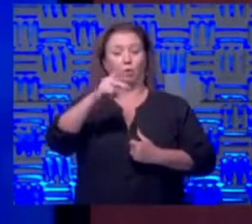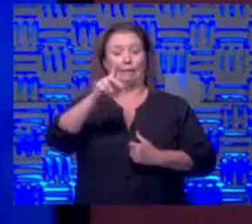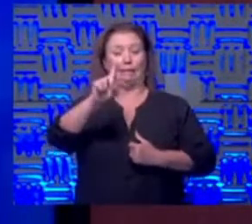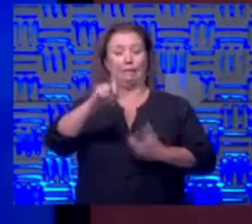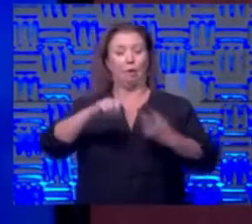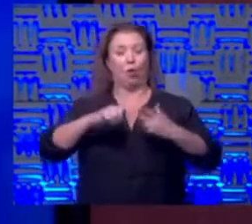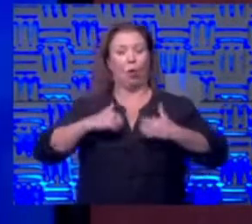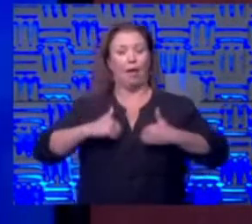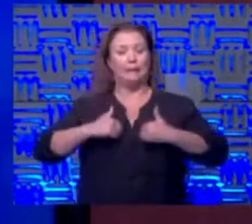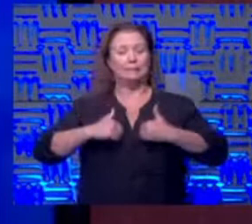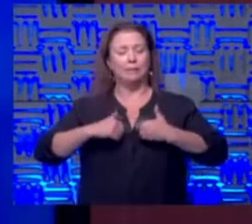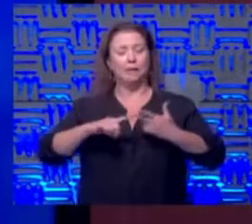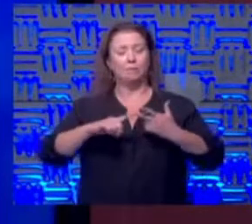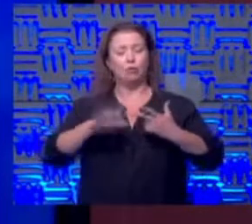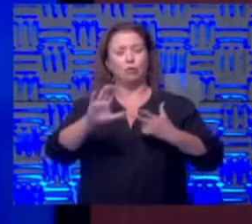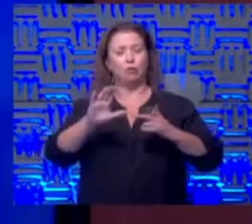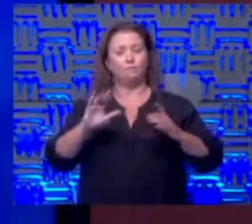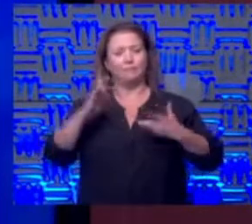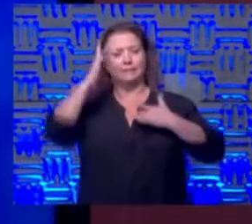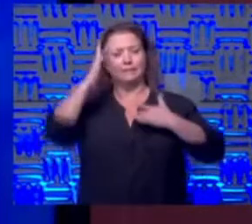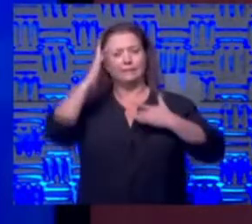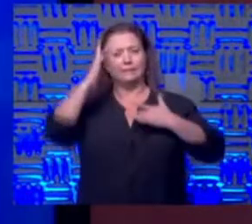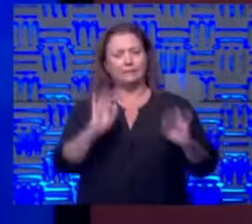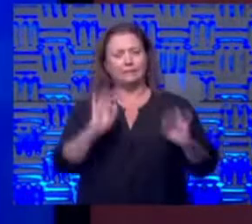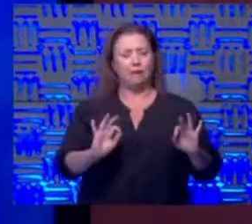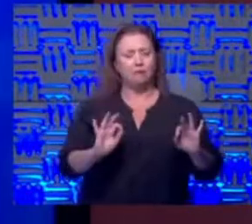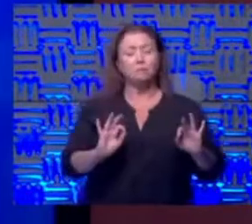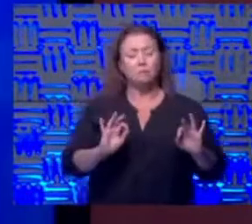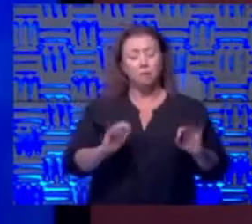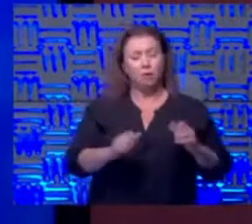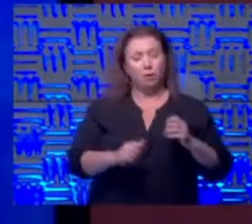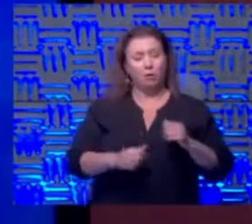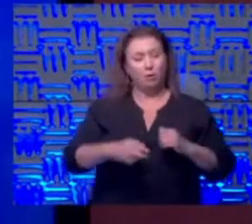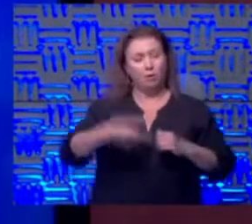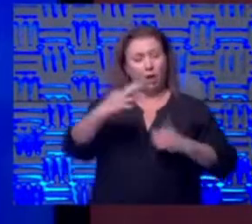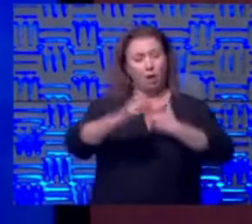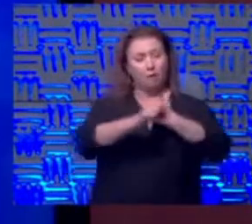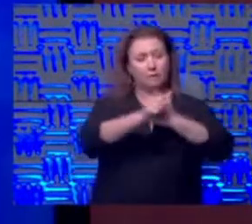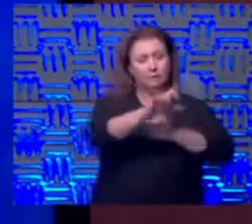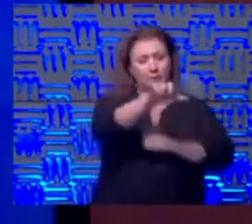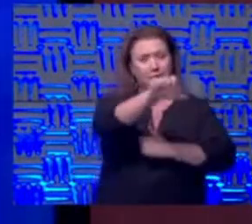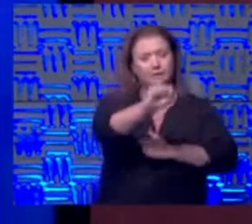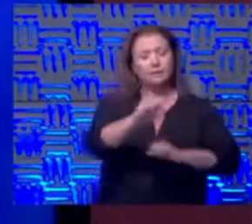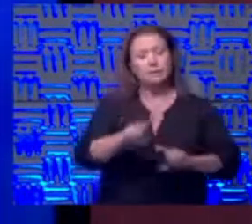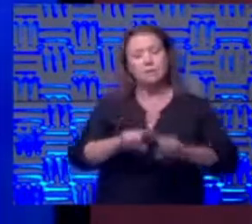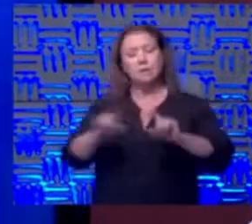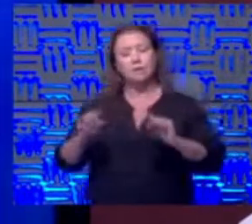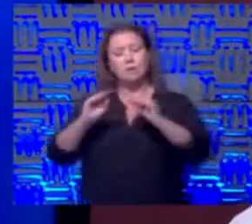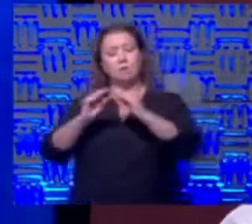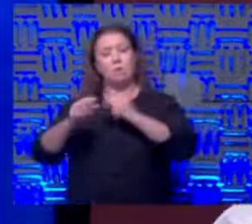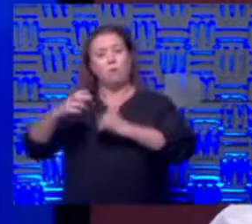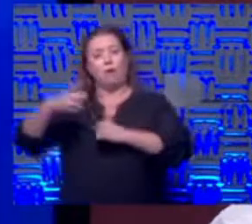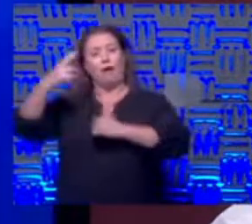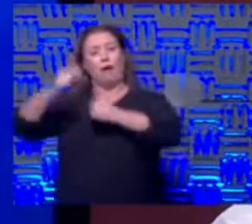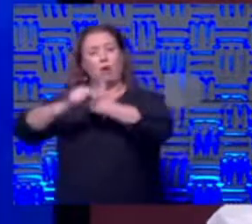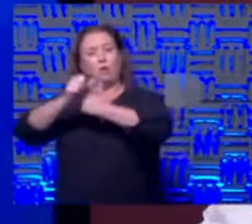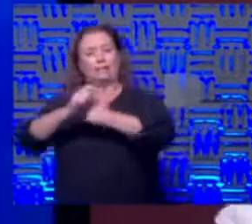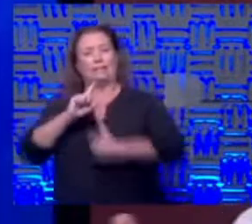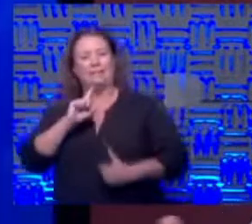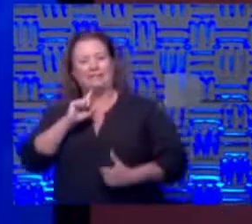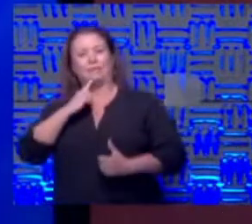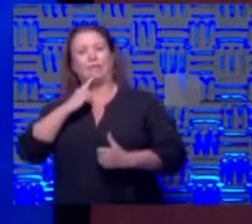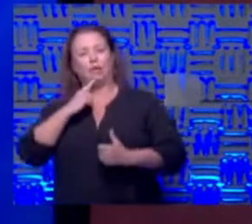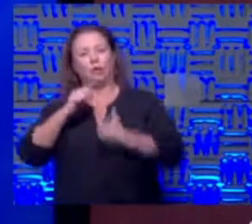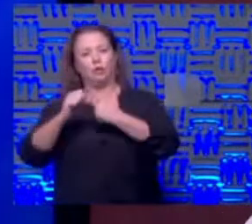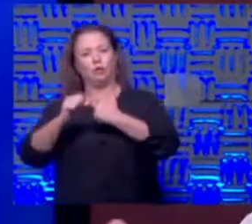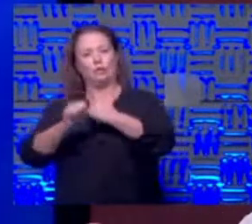asthma, but your disease is mild, are you more at risk? Yeah. But you're really even more at risk if your disease is severe. Those who